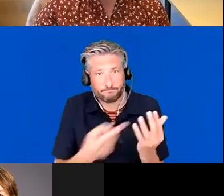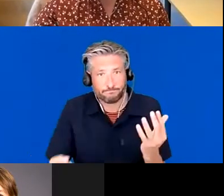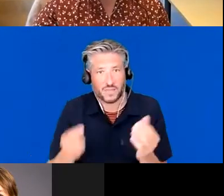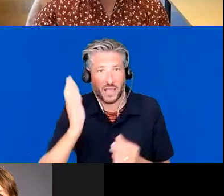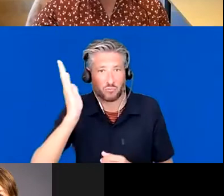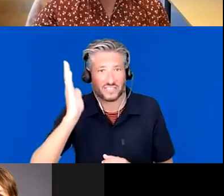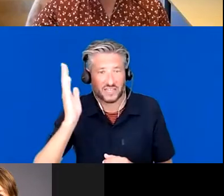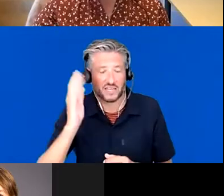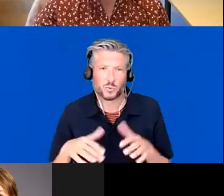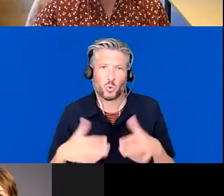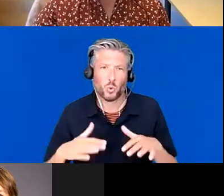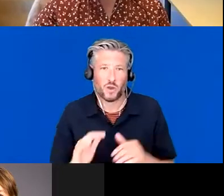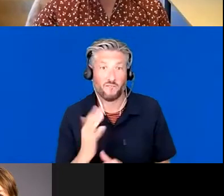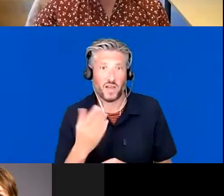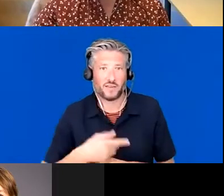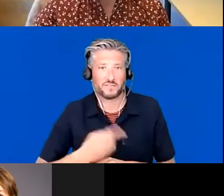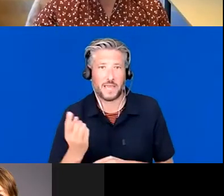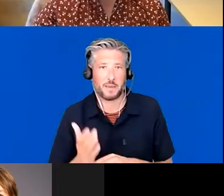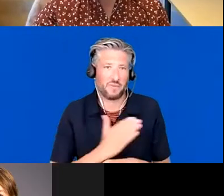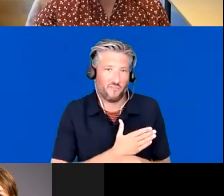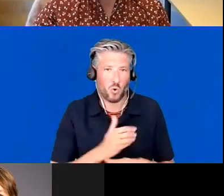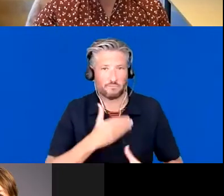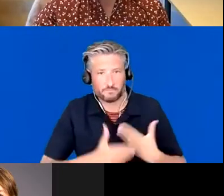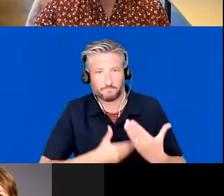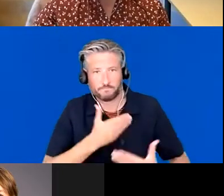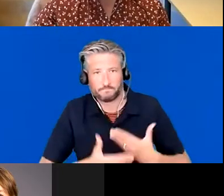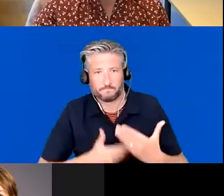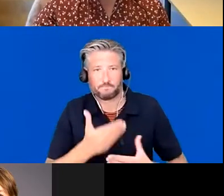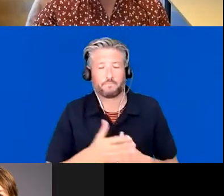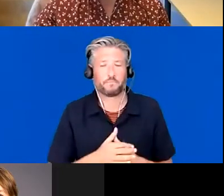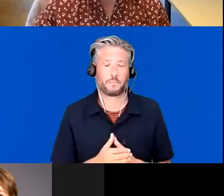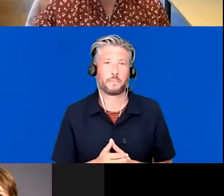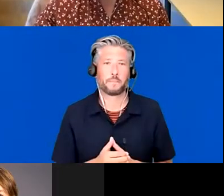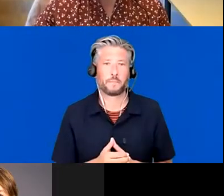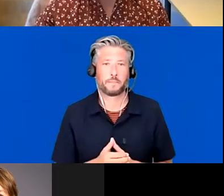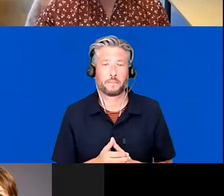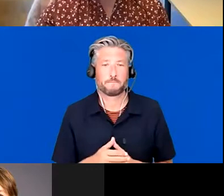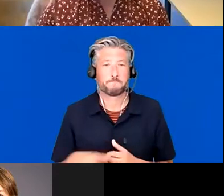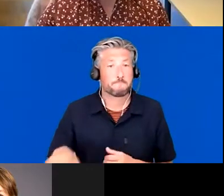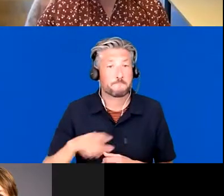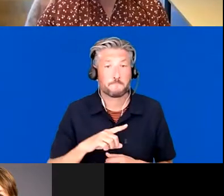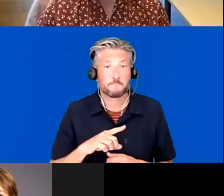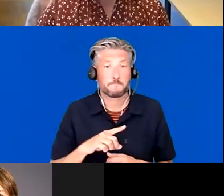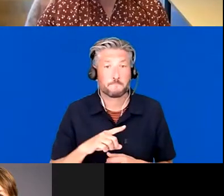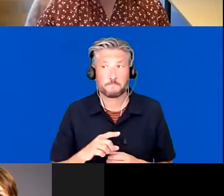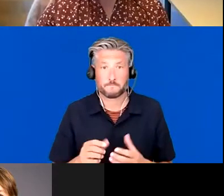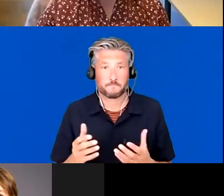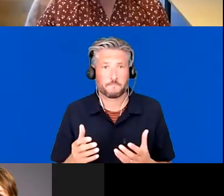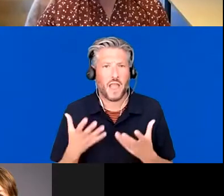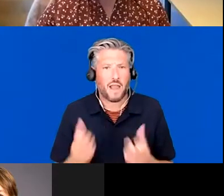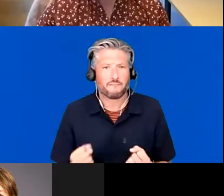they was the sort of the surprises. People didn't, the plenaries, although they were pre-recorded, they weren't